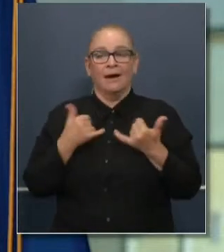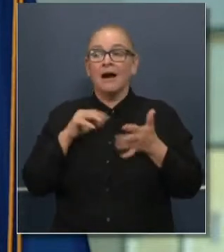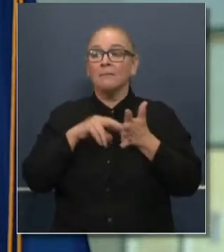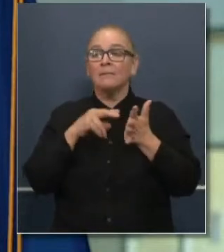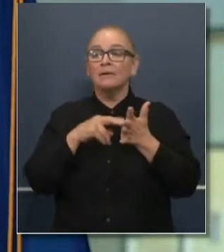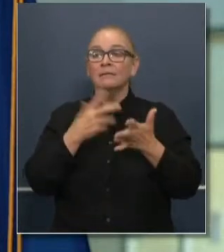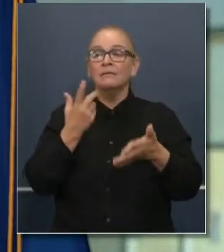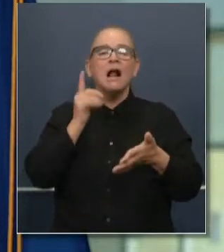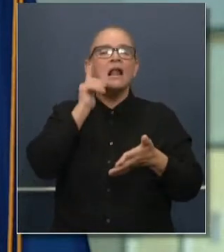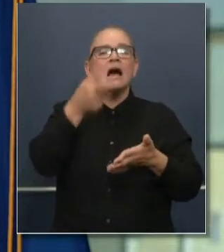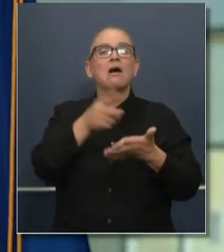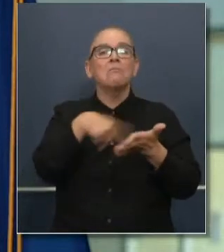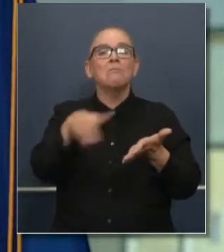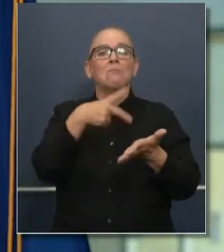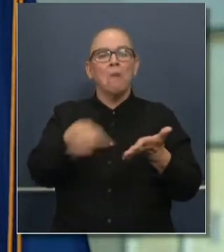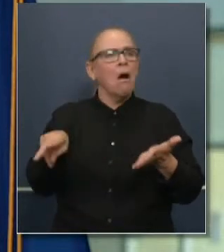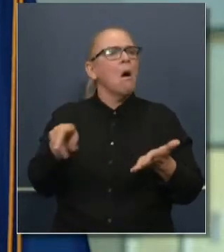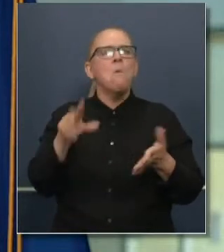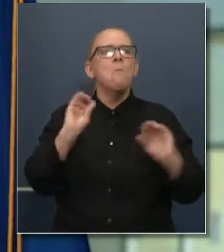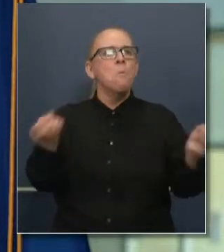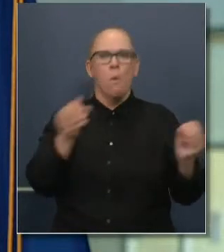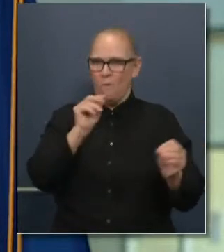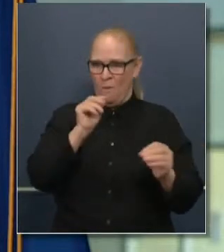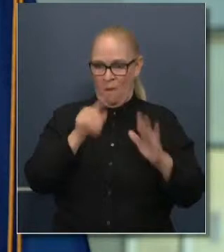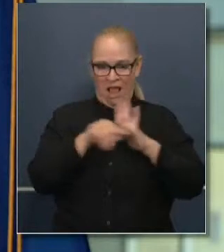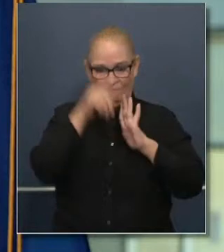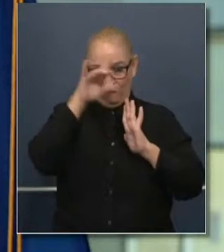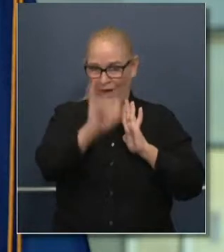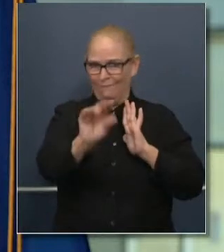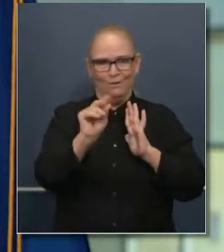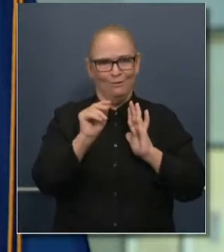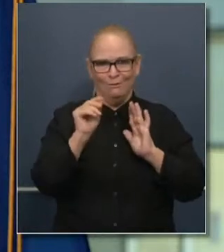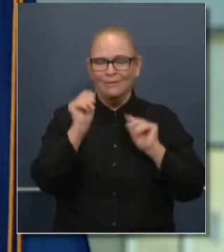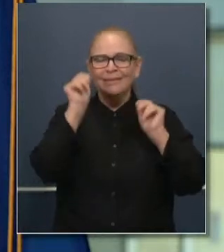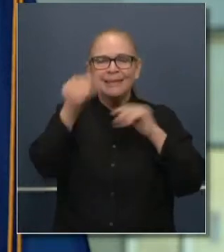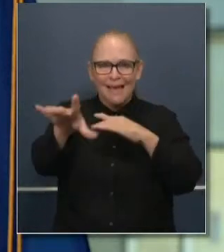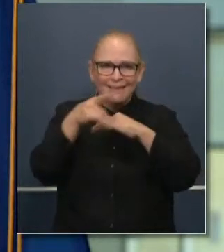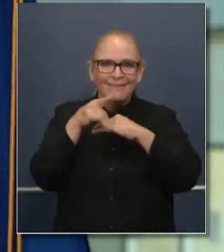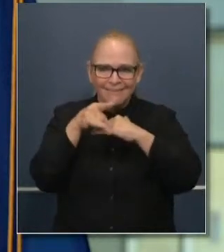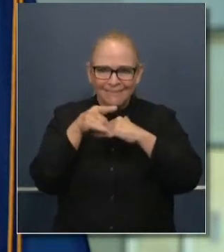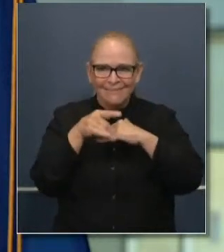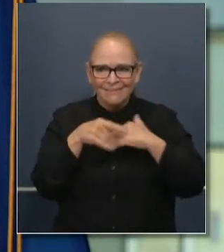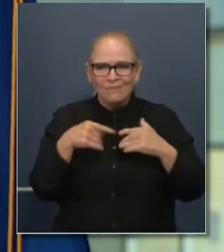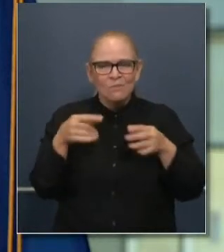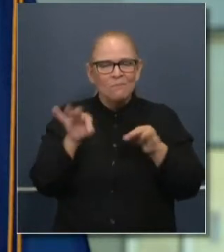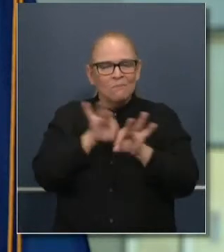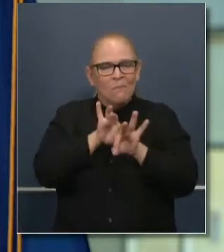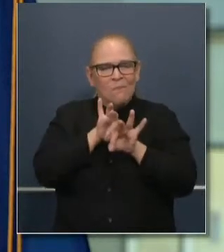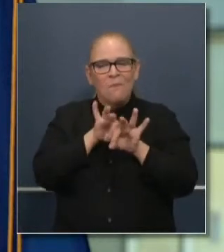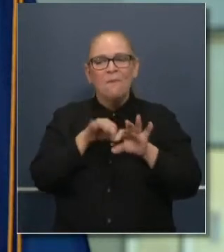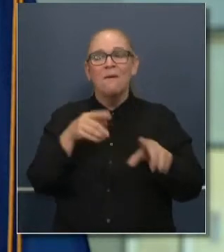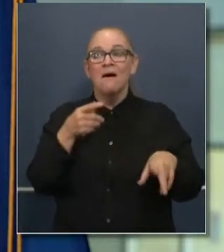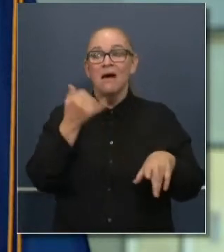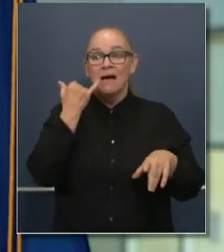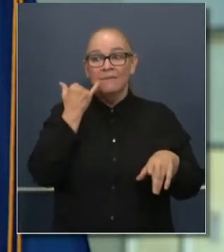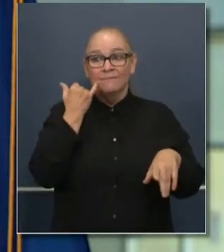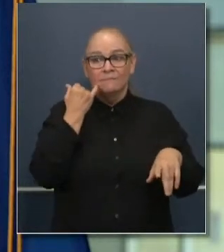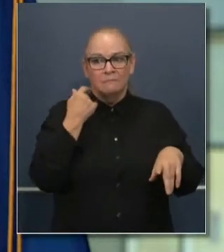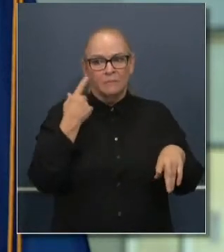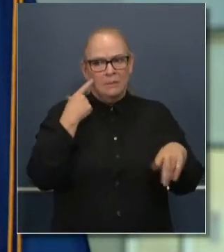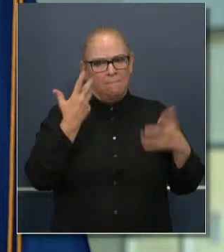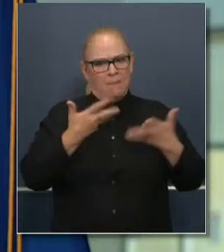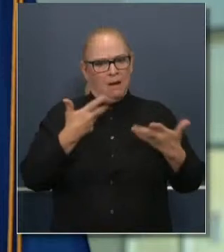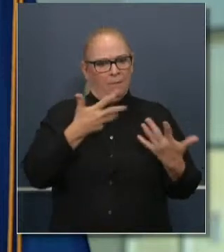going to be positive the next day or even the next hour. So we encourage you, if you're a close contact to somebody who's positive and you've